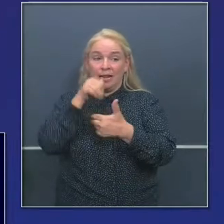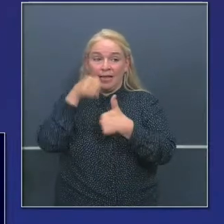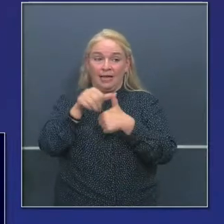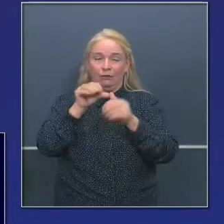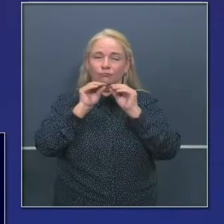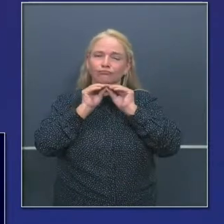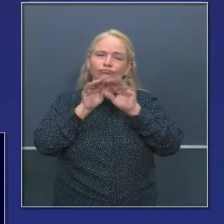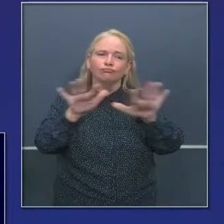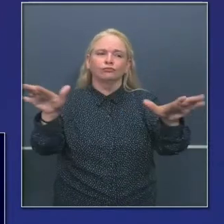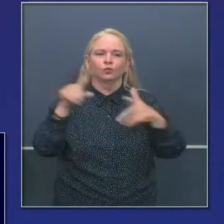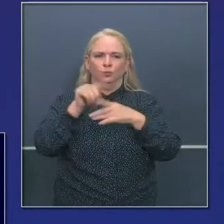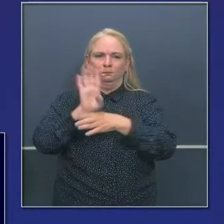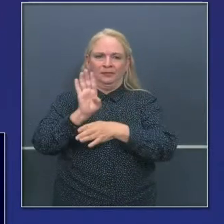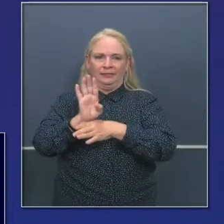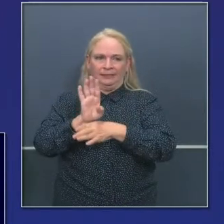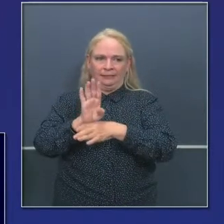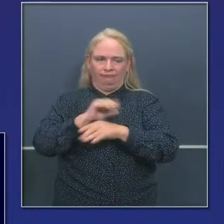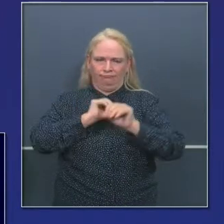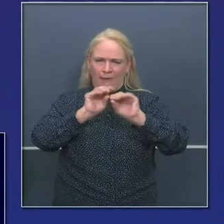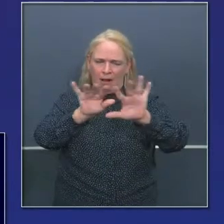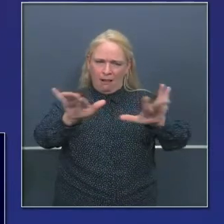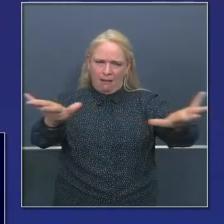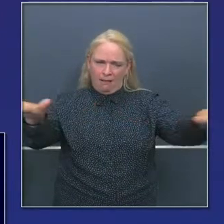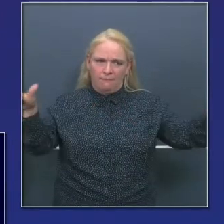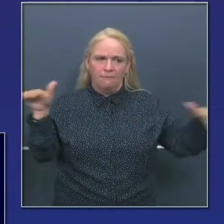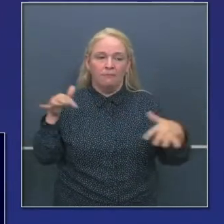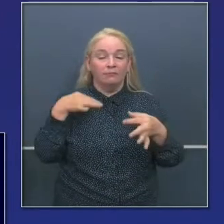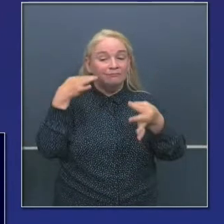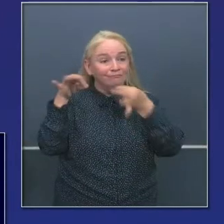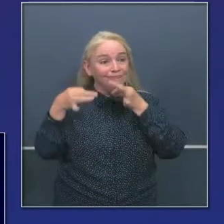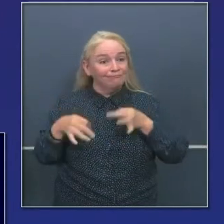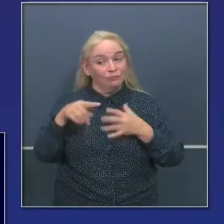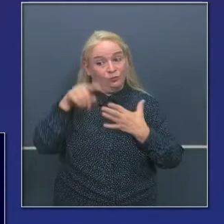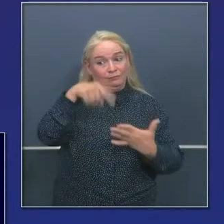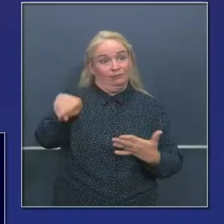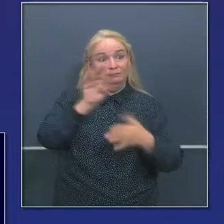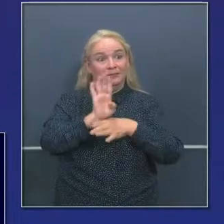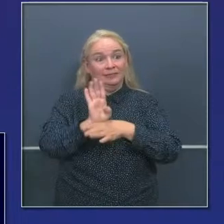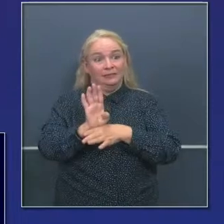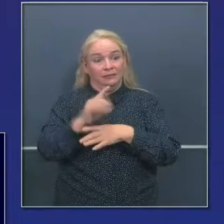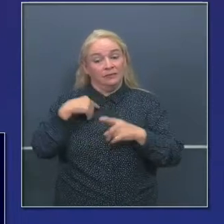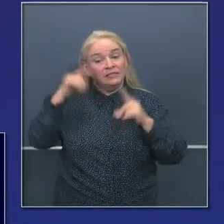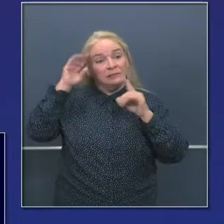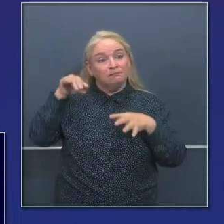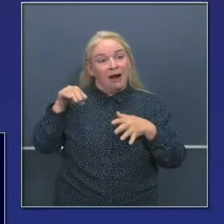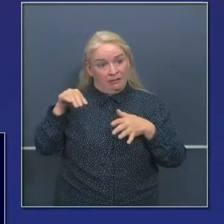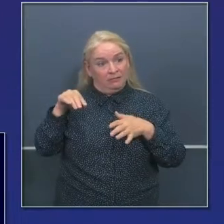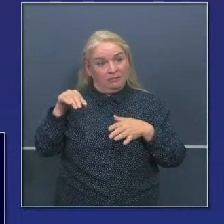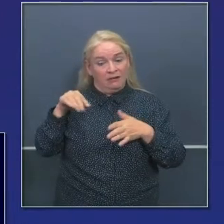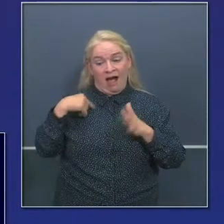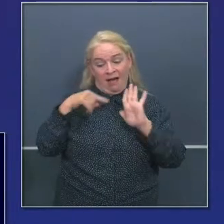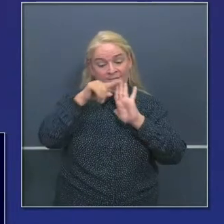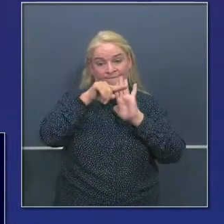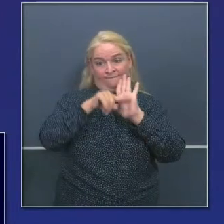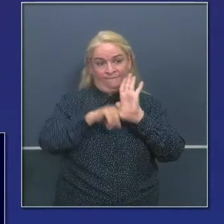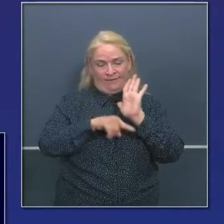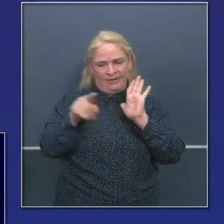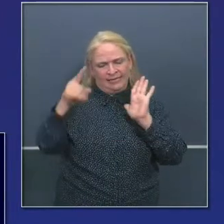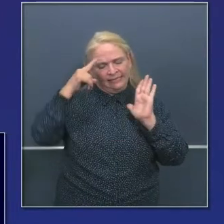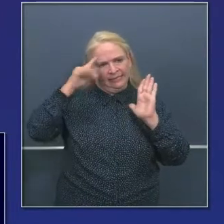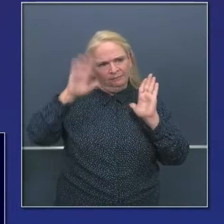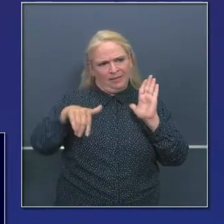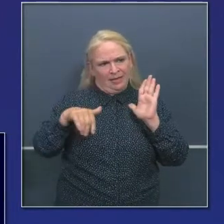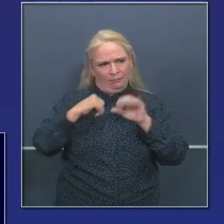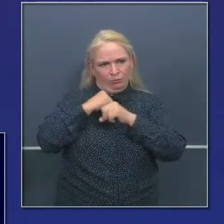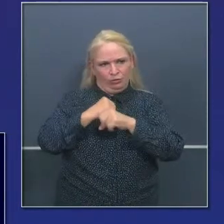we've sent out yesterday, specifically laying out expectations in terms of good business behaviors to protect not only customers, but